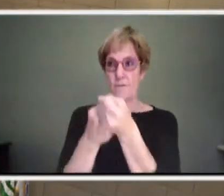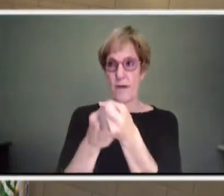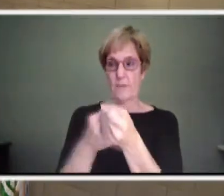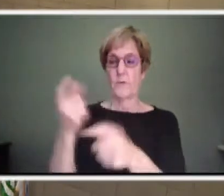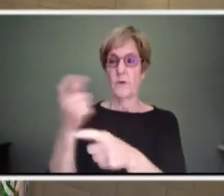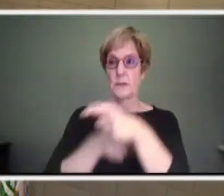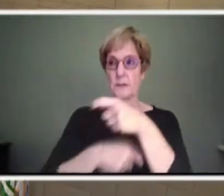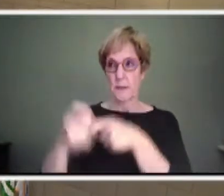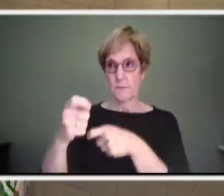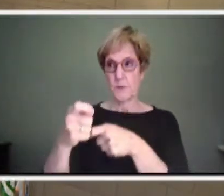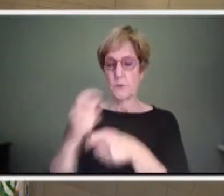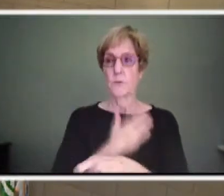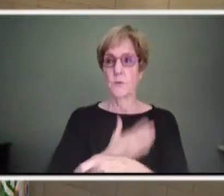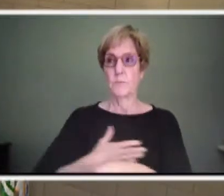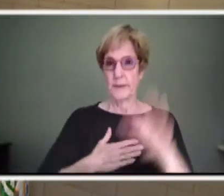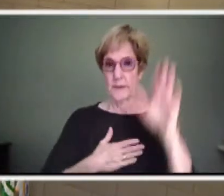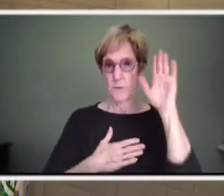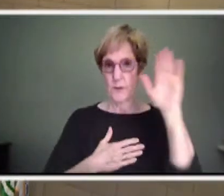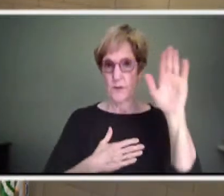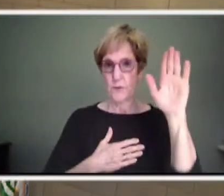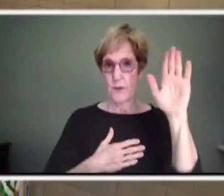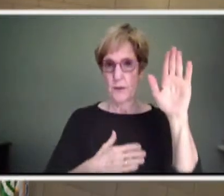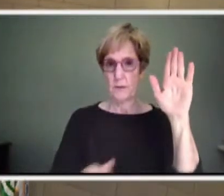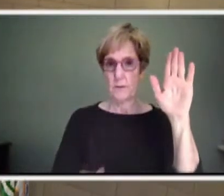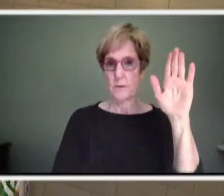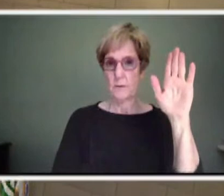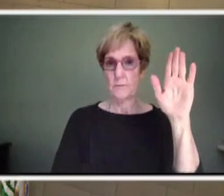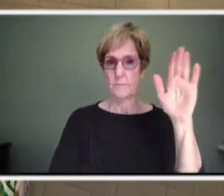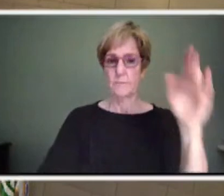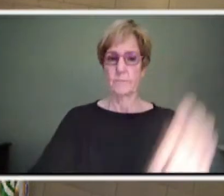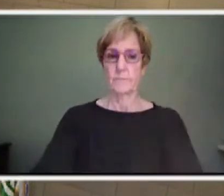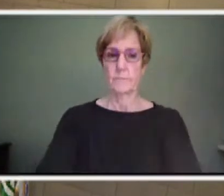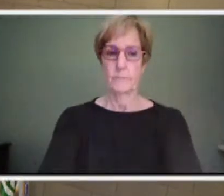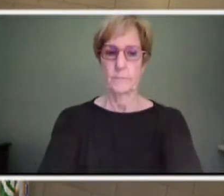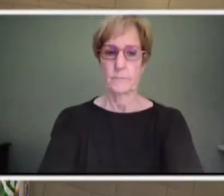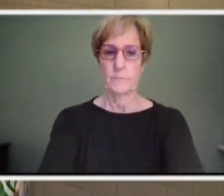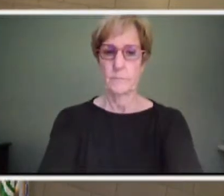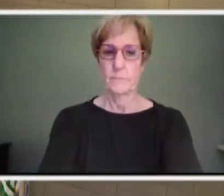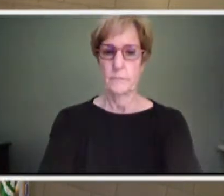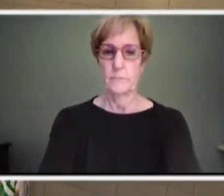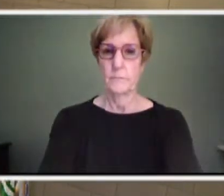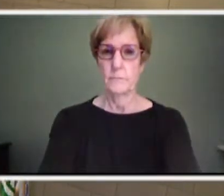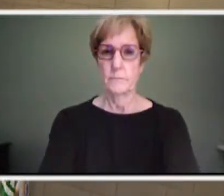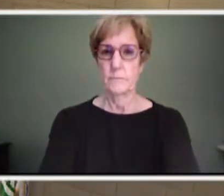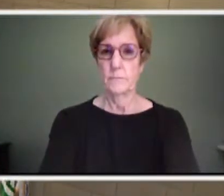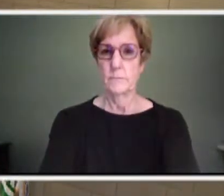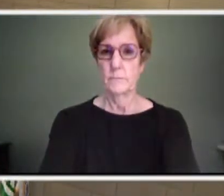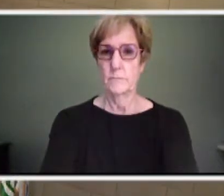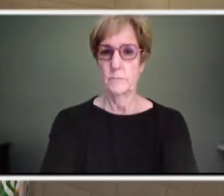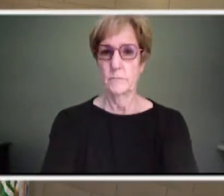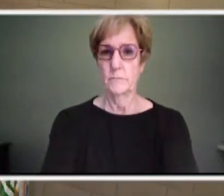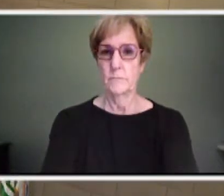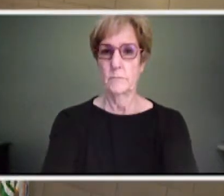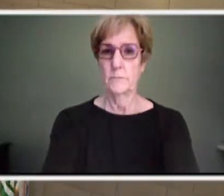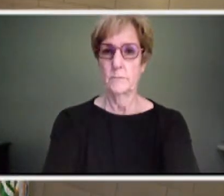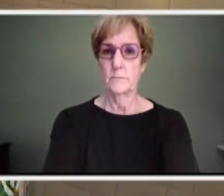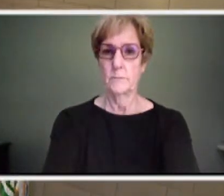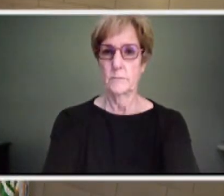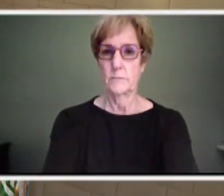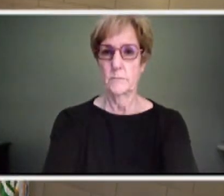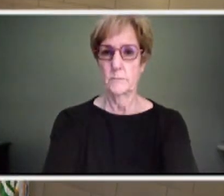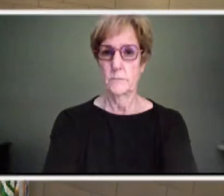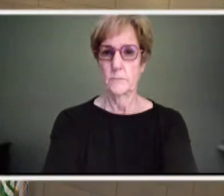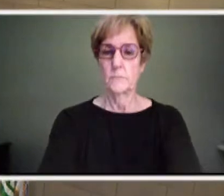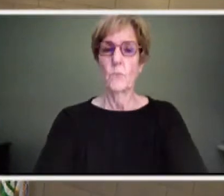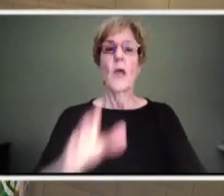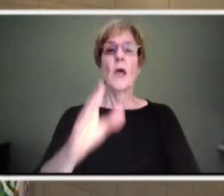motion, please raise your hand. To defer. I'm sorry. To vote So for hold it. on. To adopt it. Can you The please? substitute motion is to adopt